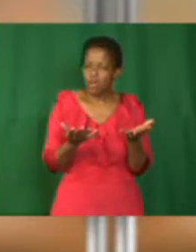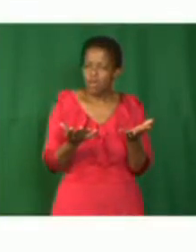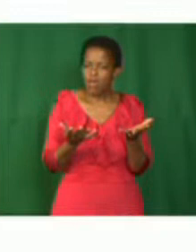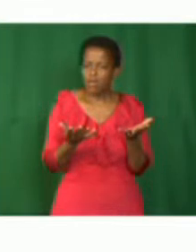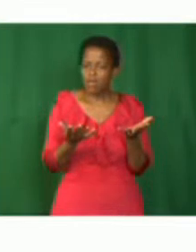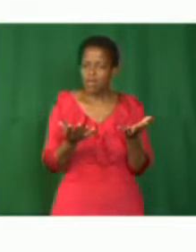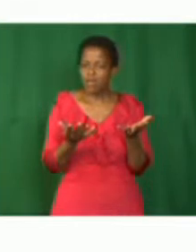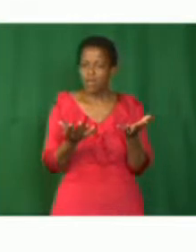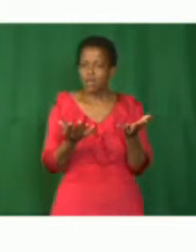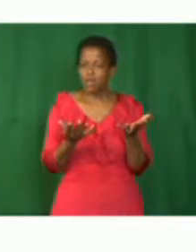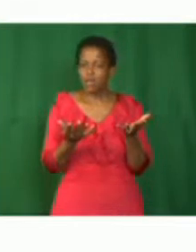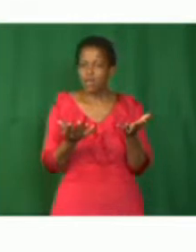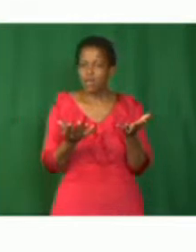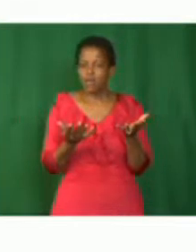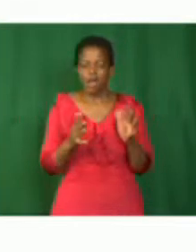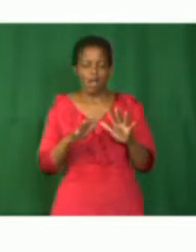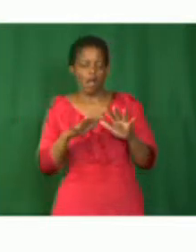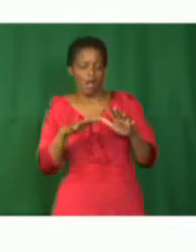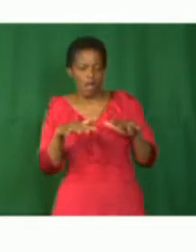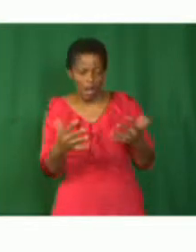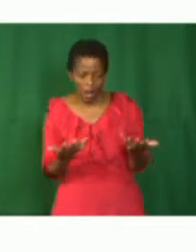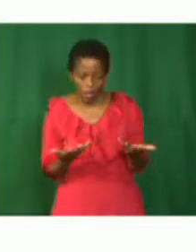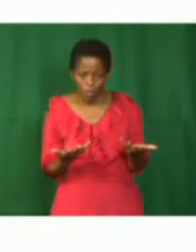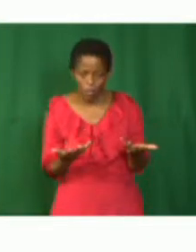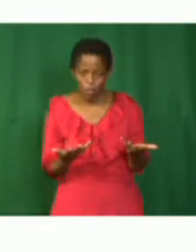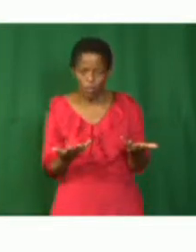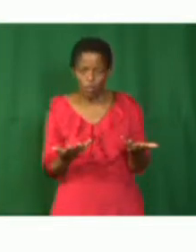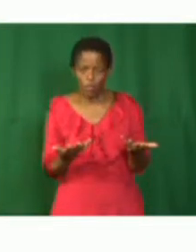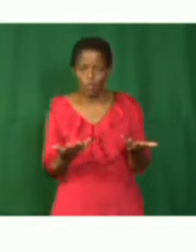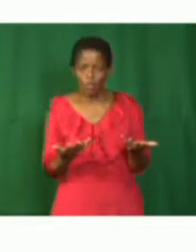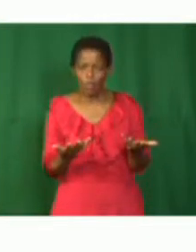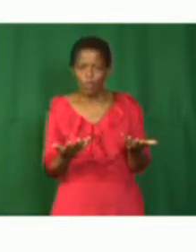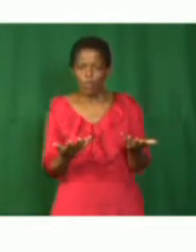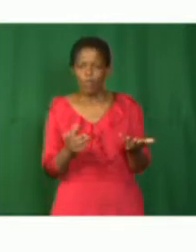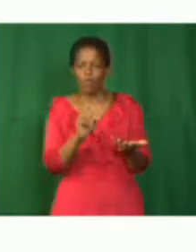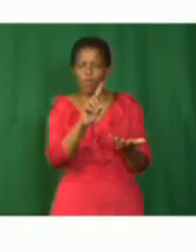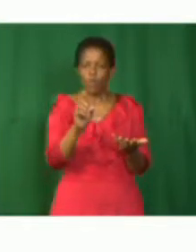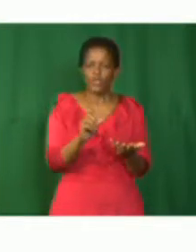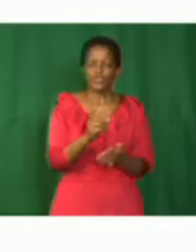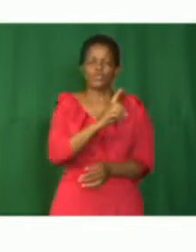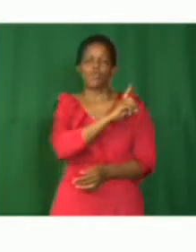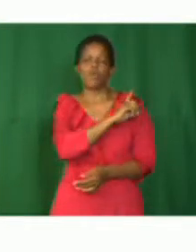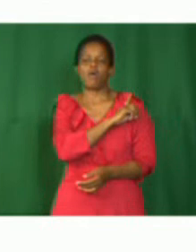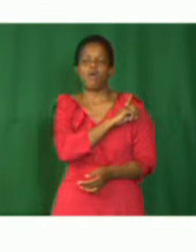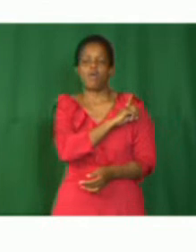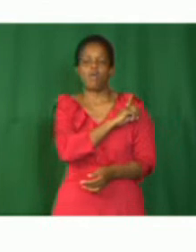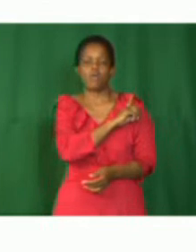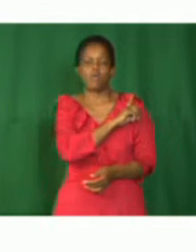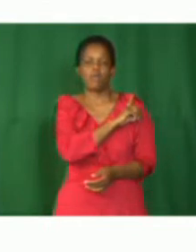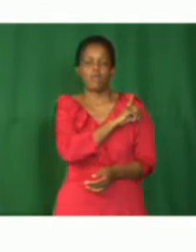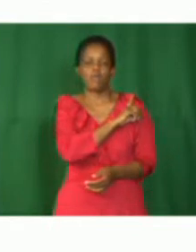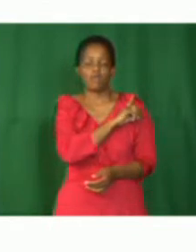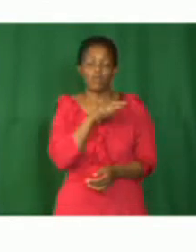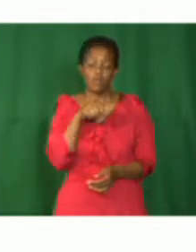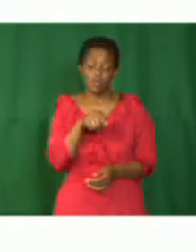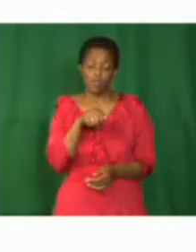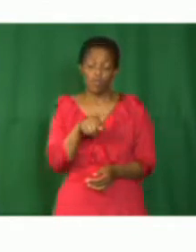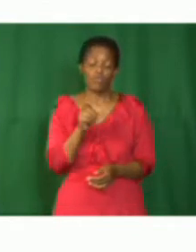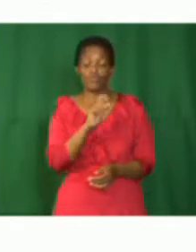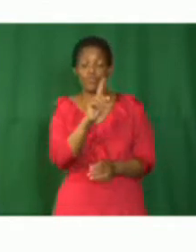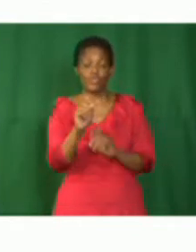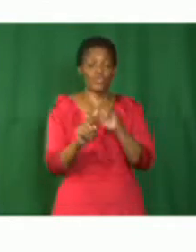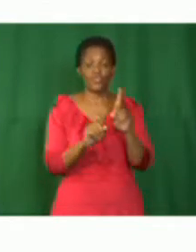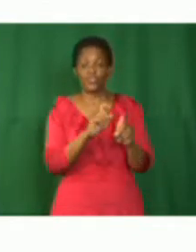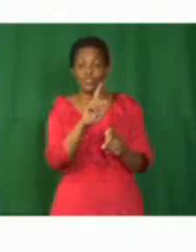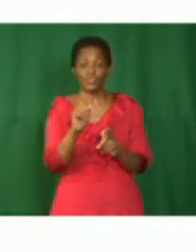such as how, questions such as why. So those WH questions, they